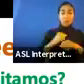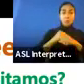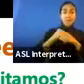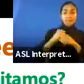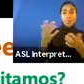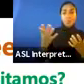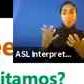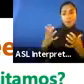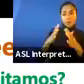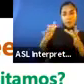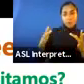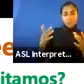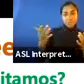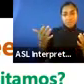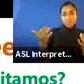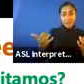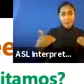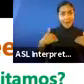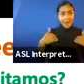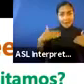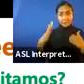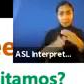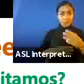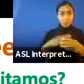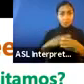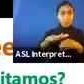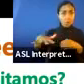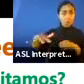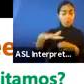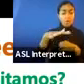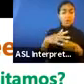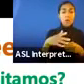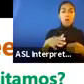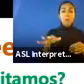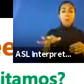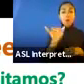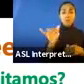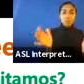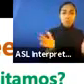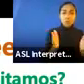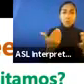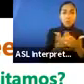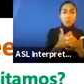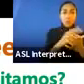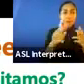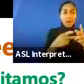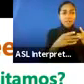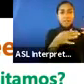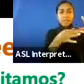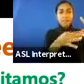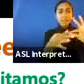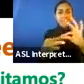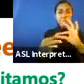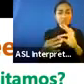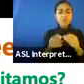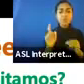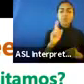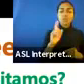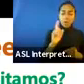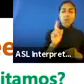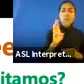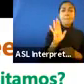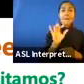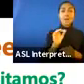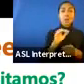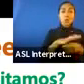but also promoting new webs of connection. And that's where bioregional governance comes in. So